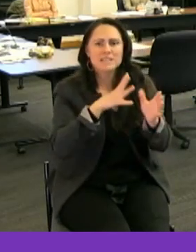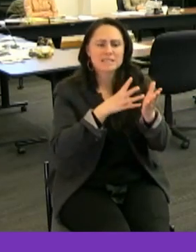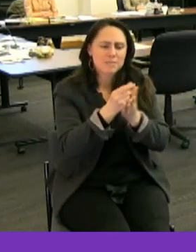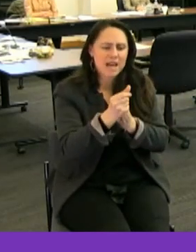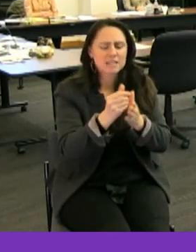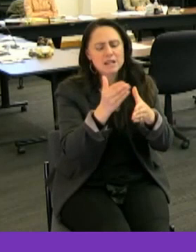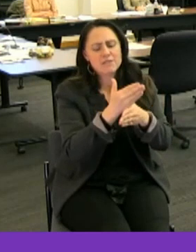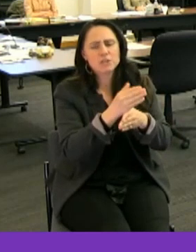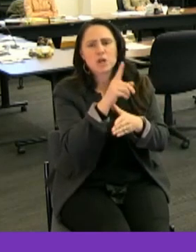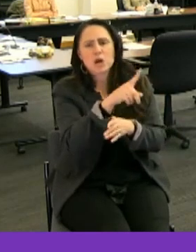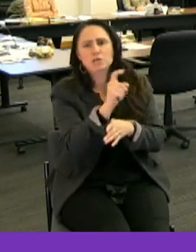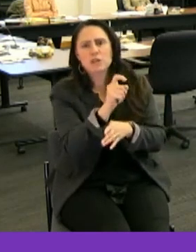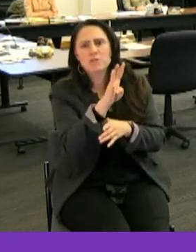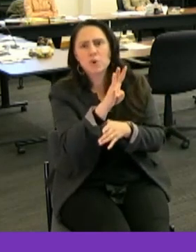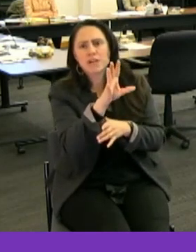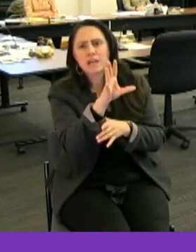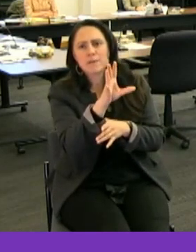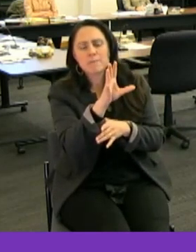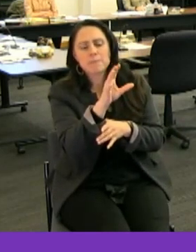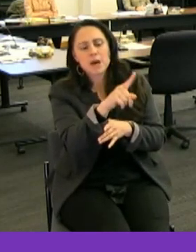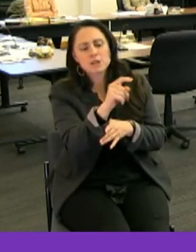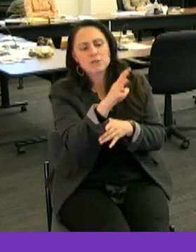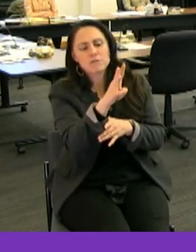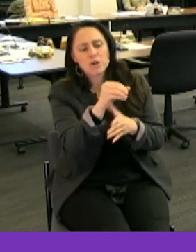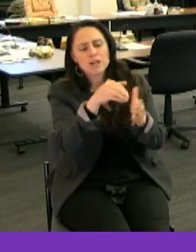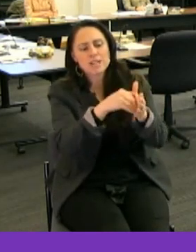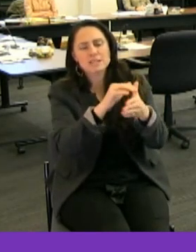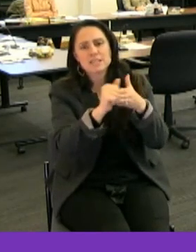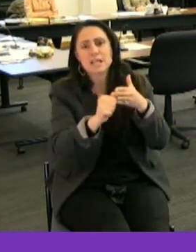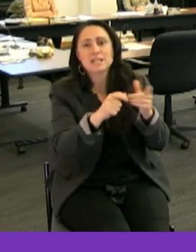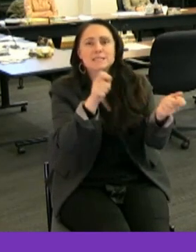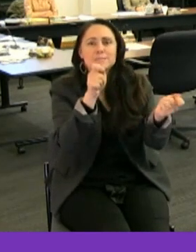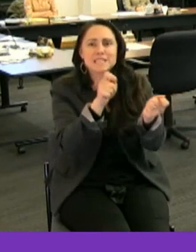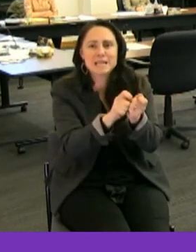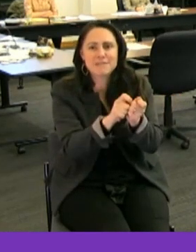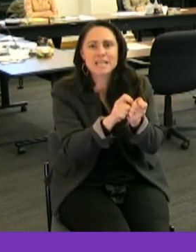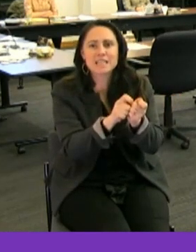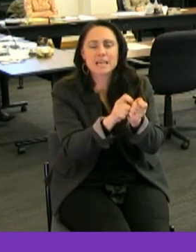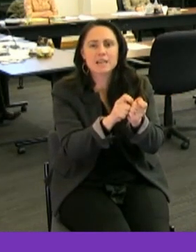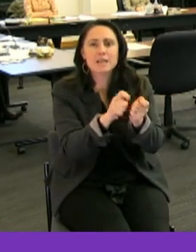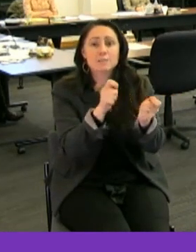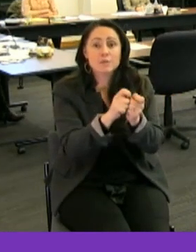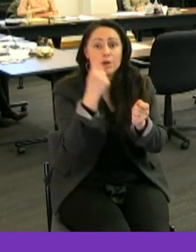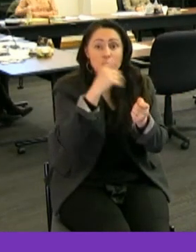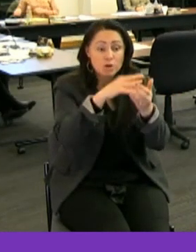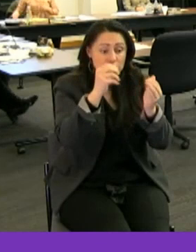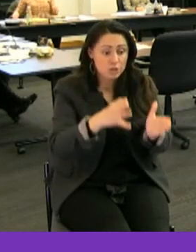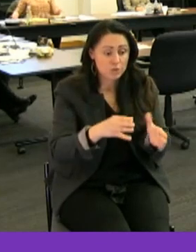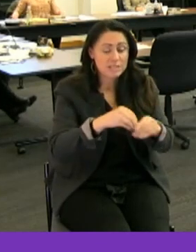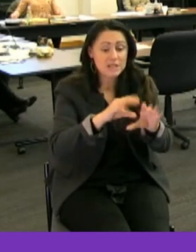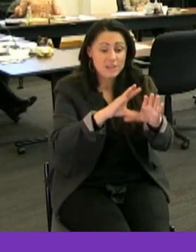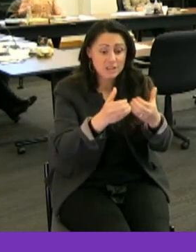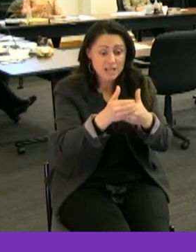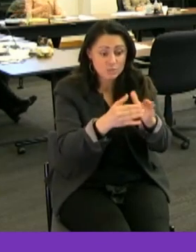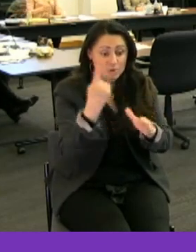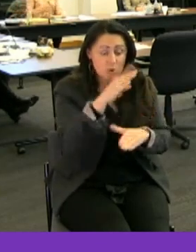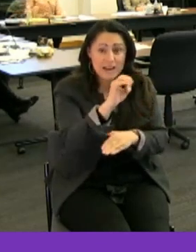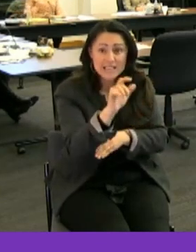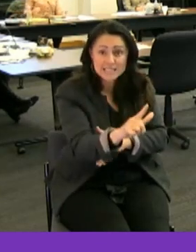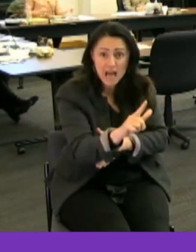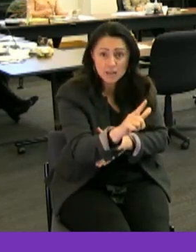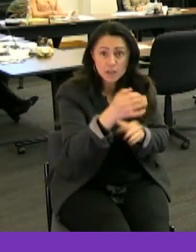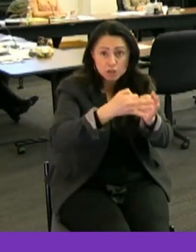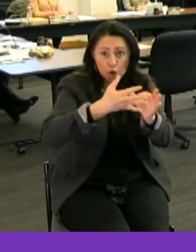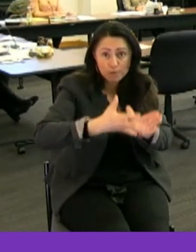average about $140,000 a year specifically specifically for students in the classroom for